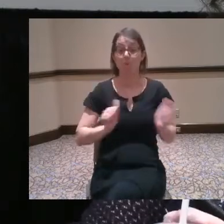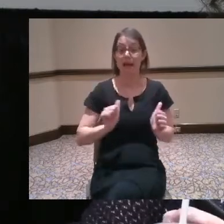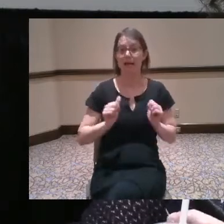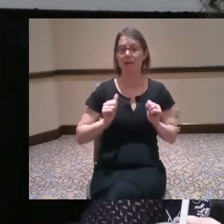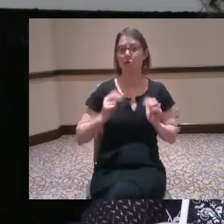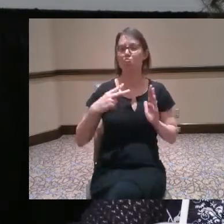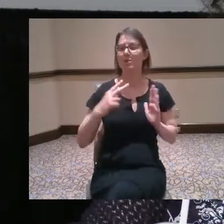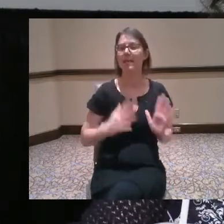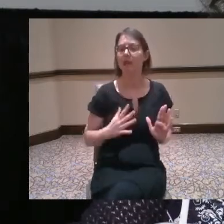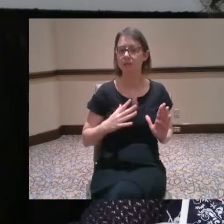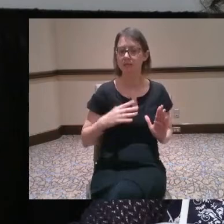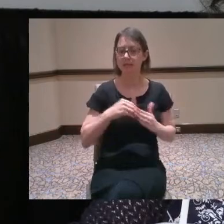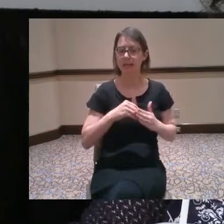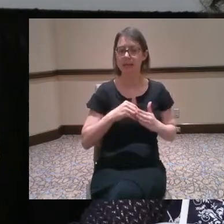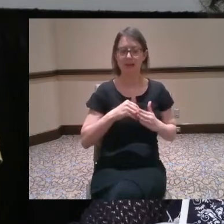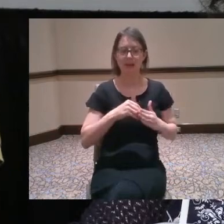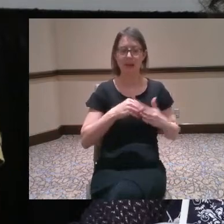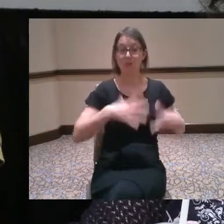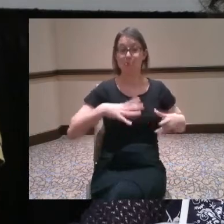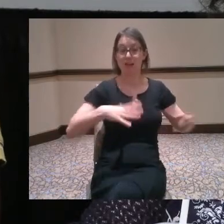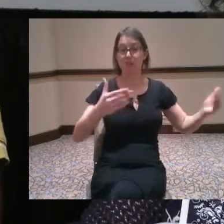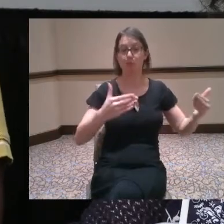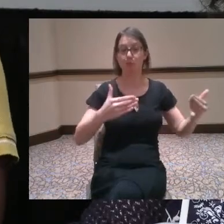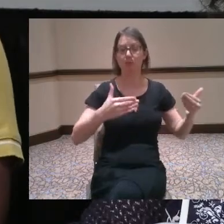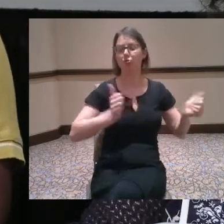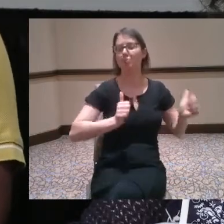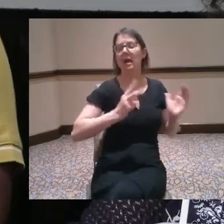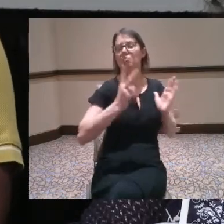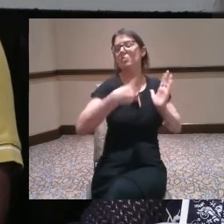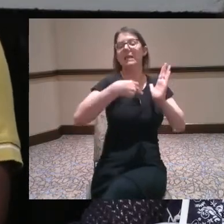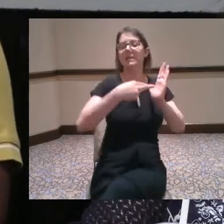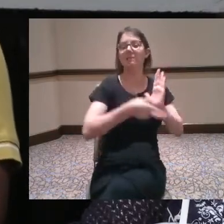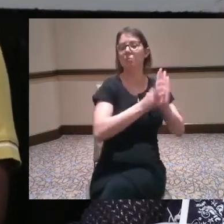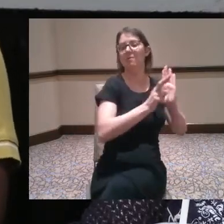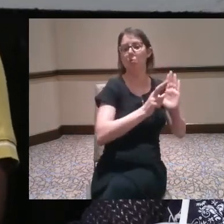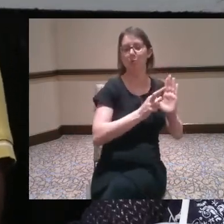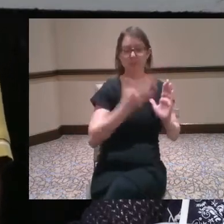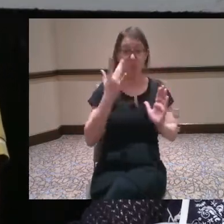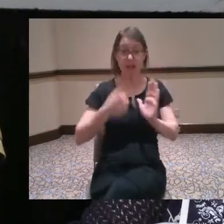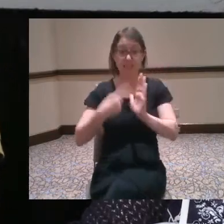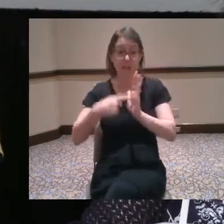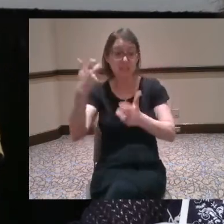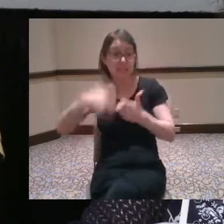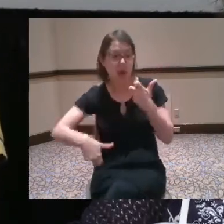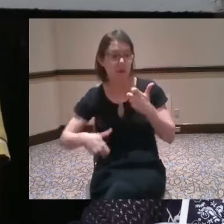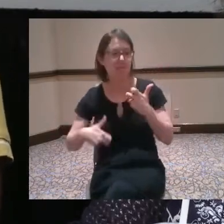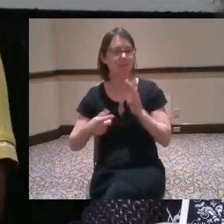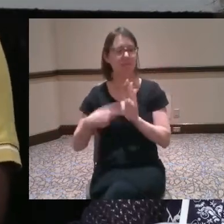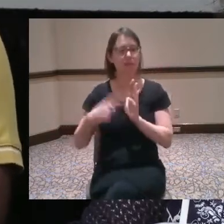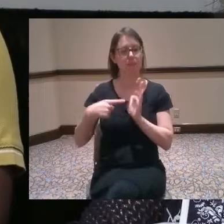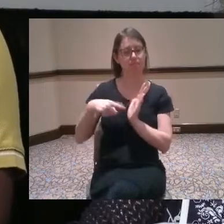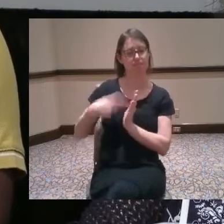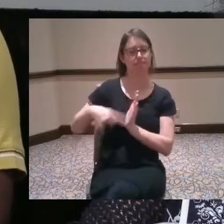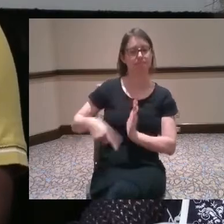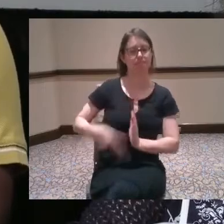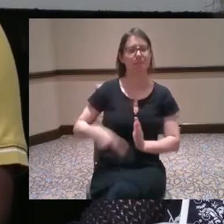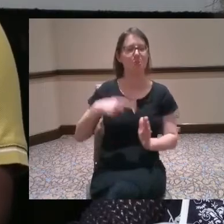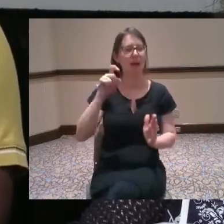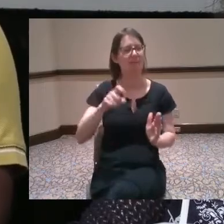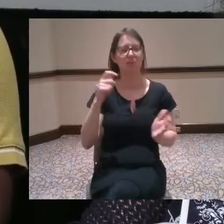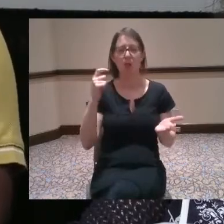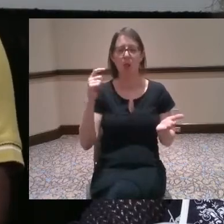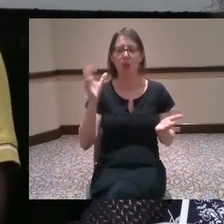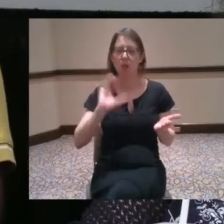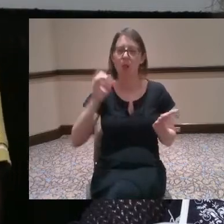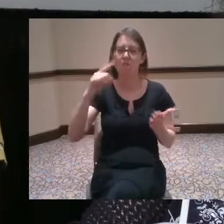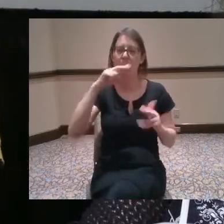the dressing rooms. And because, you know, sometimes they'd be a little tough. They'd be a little scathing. So you had to find the fun in it a